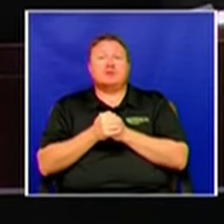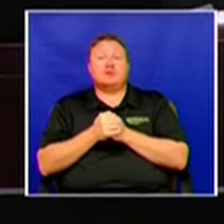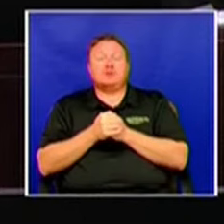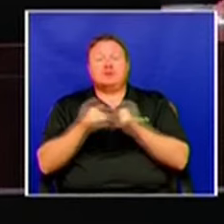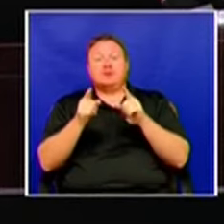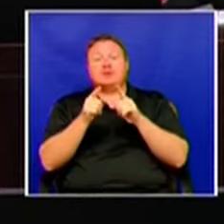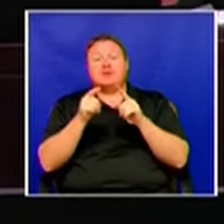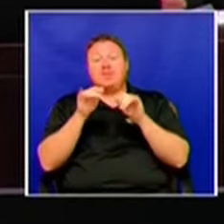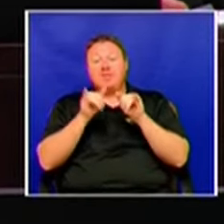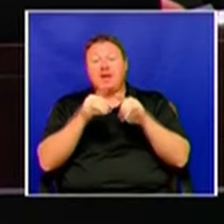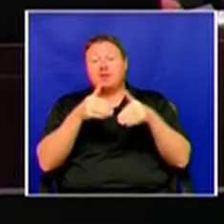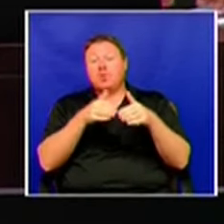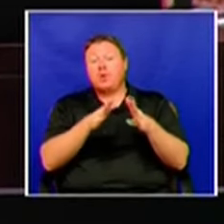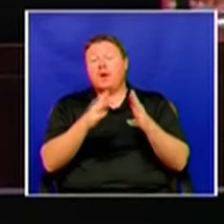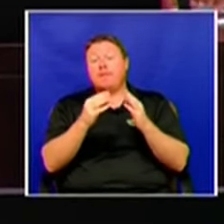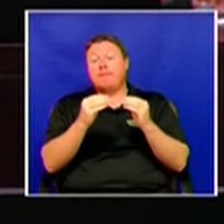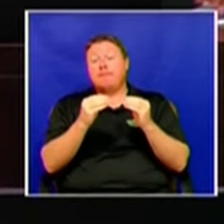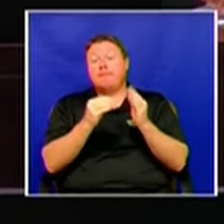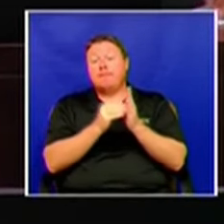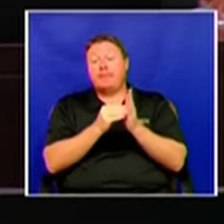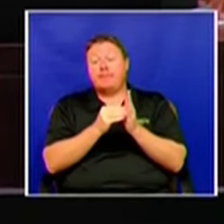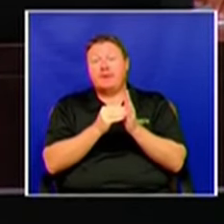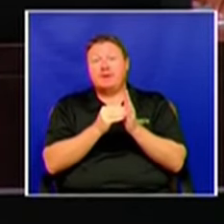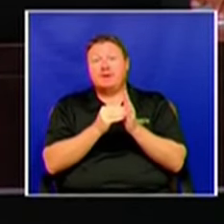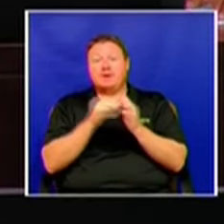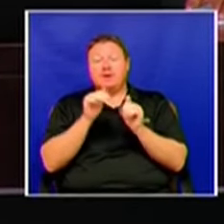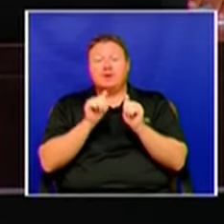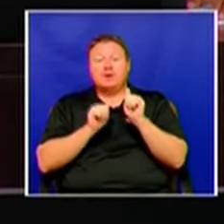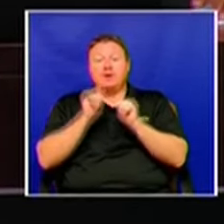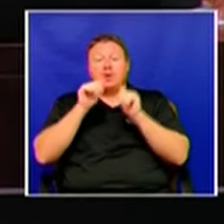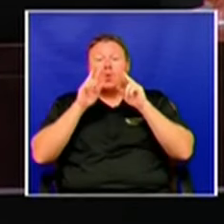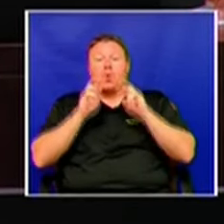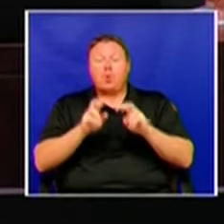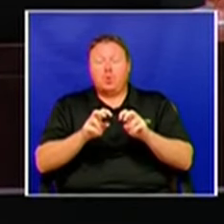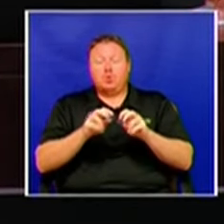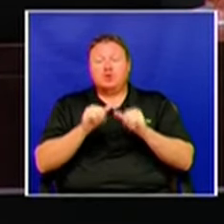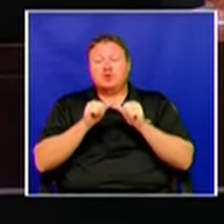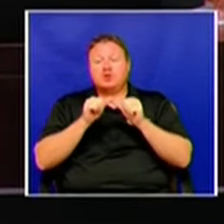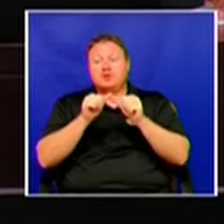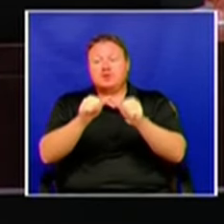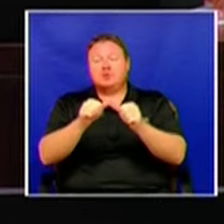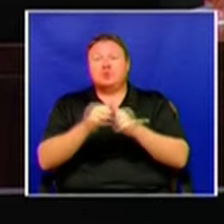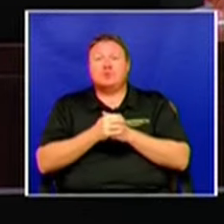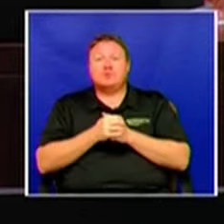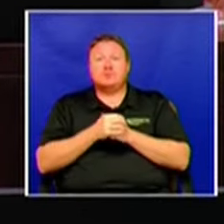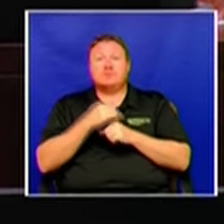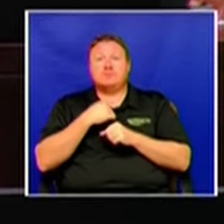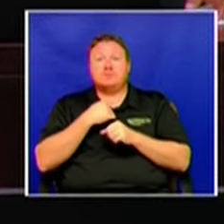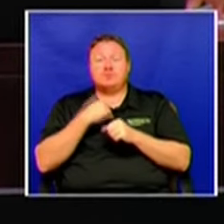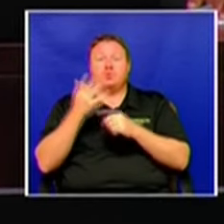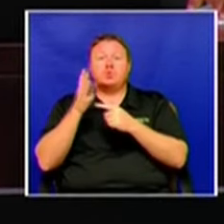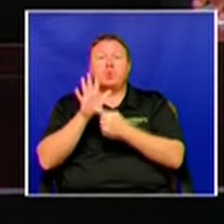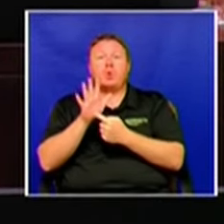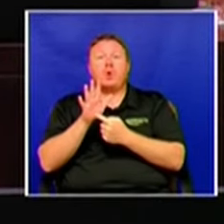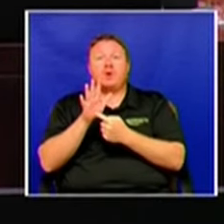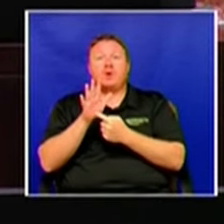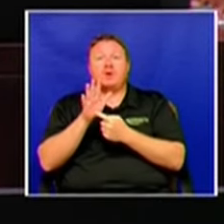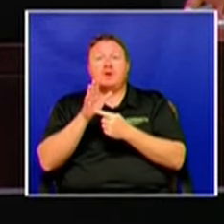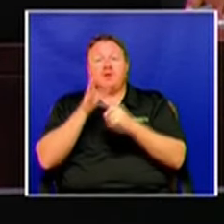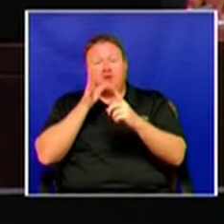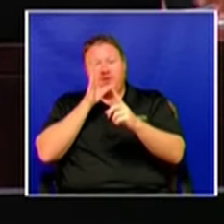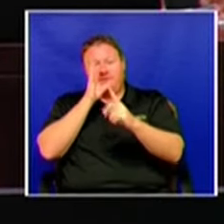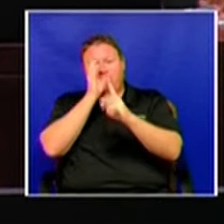that regard that these audits are now continuing. As I indicated, the aim of lifestyle